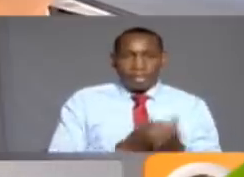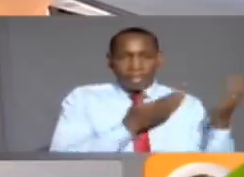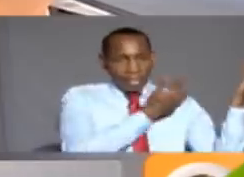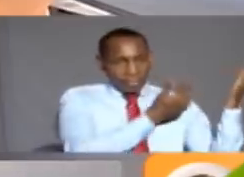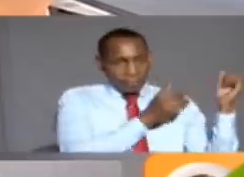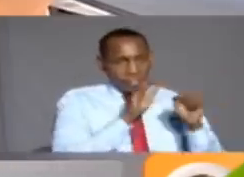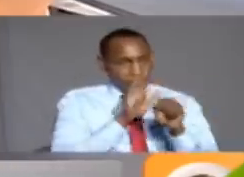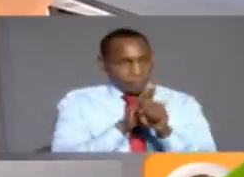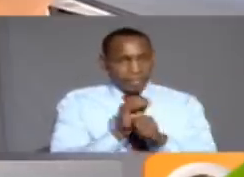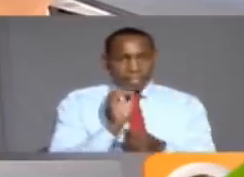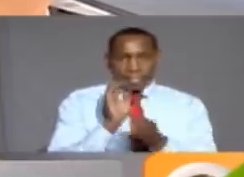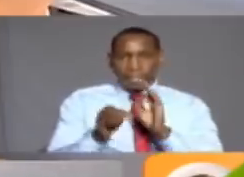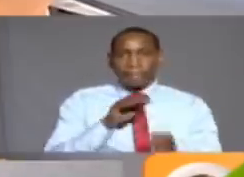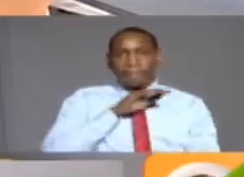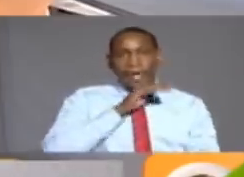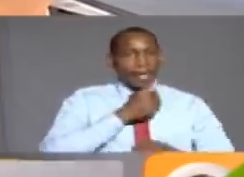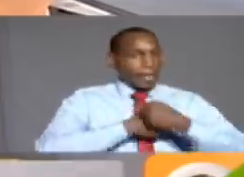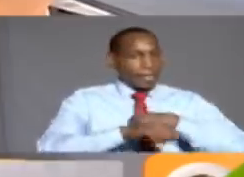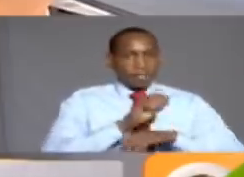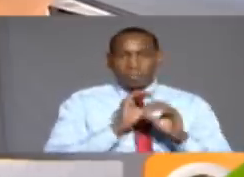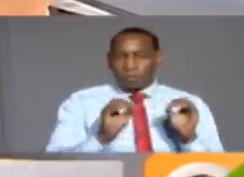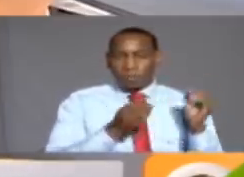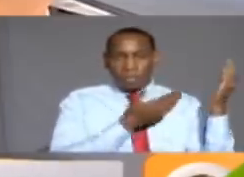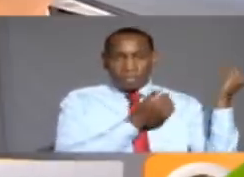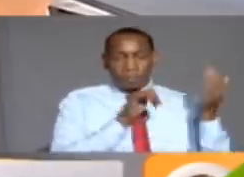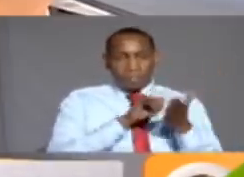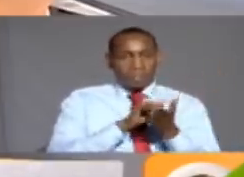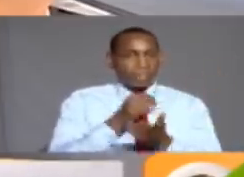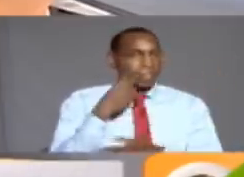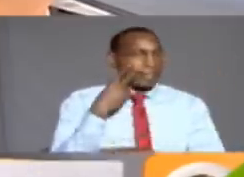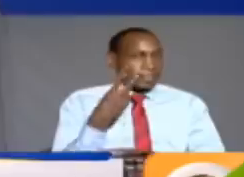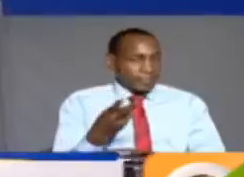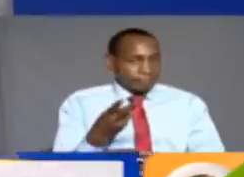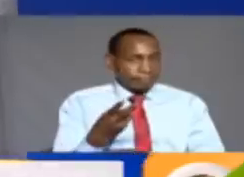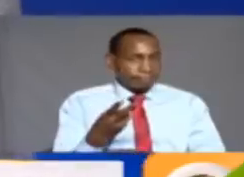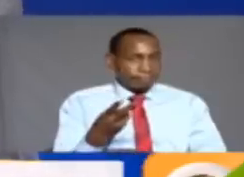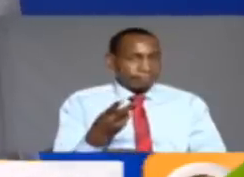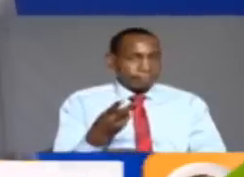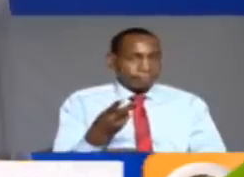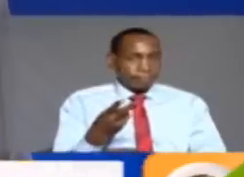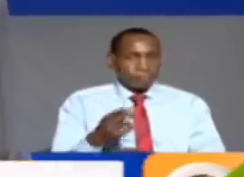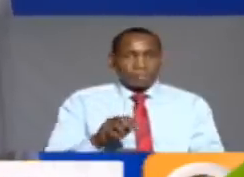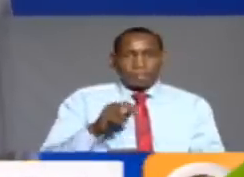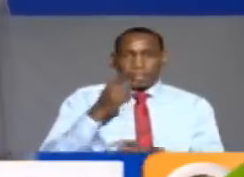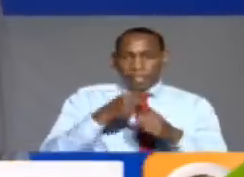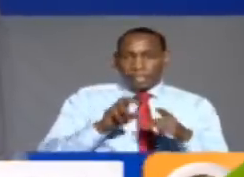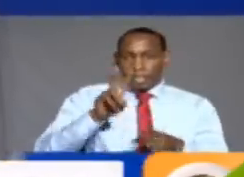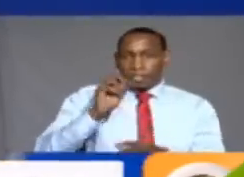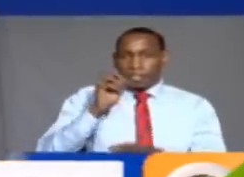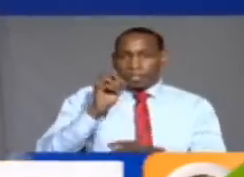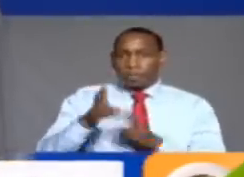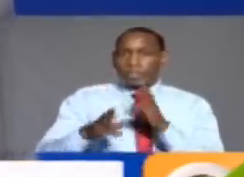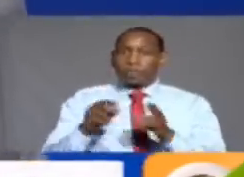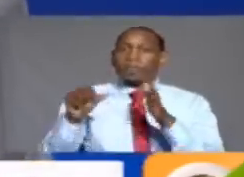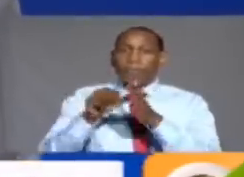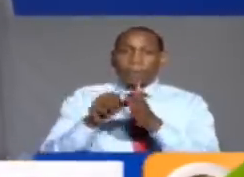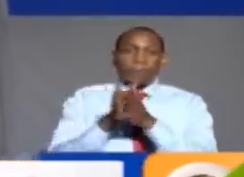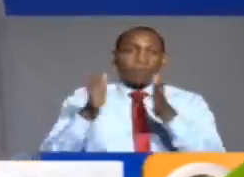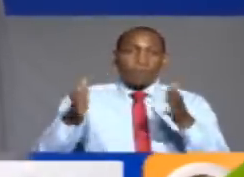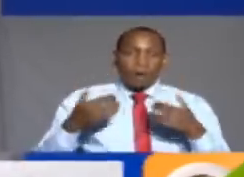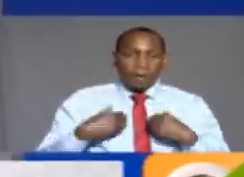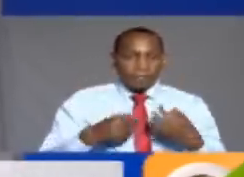expectations. If Raila does not do anything about those expectations that I see in some of his quarters, 2022, we are headed for another disaster.